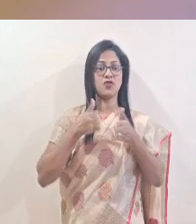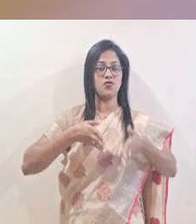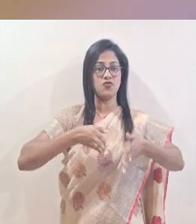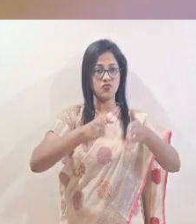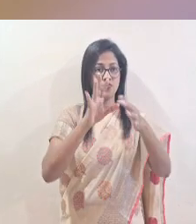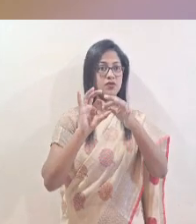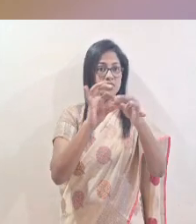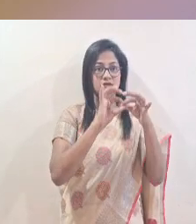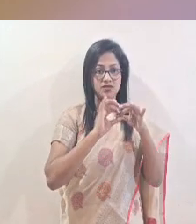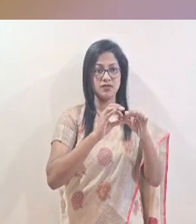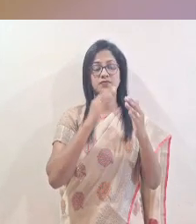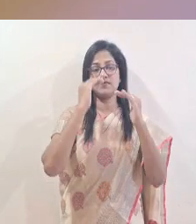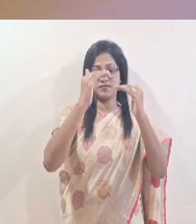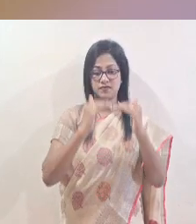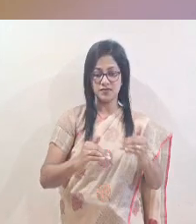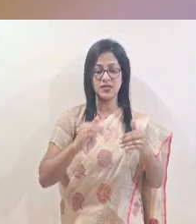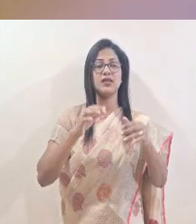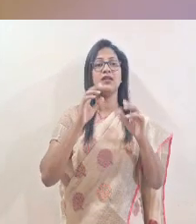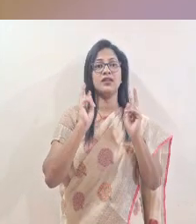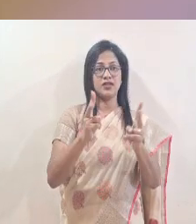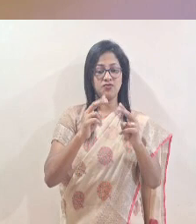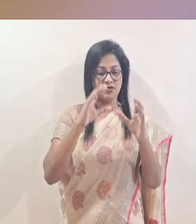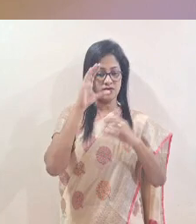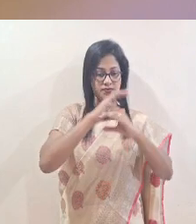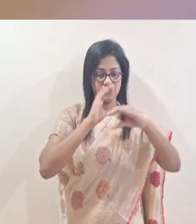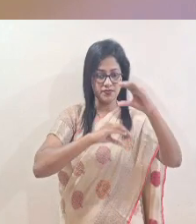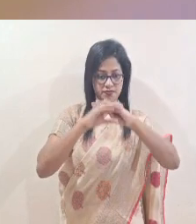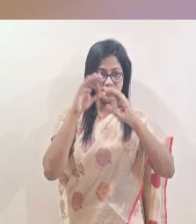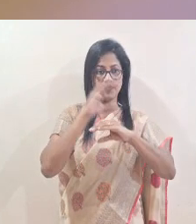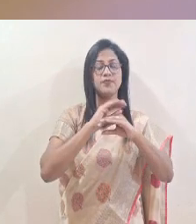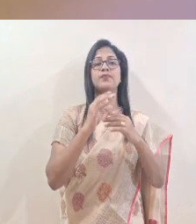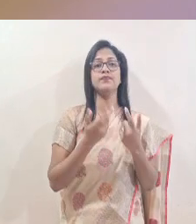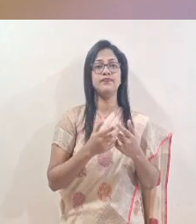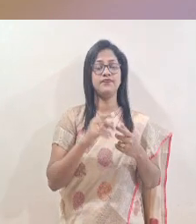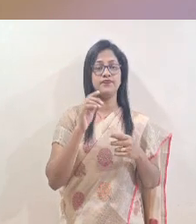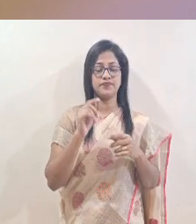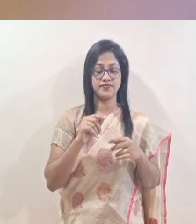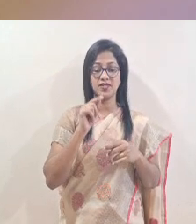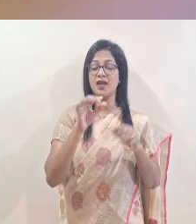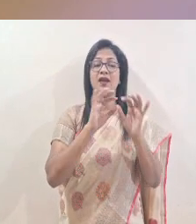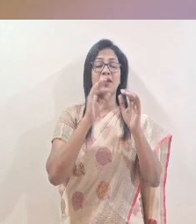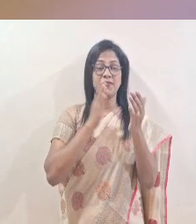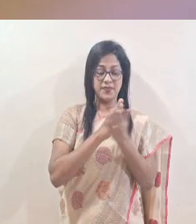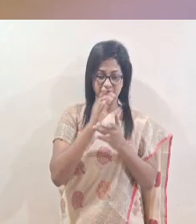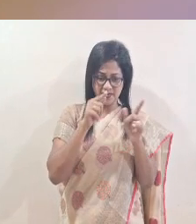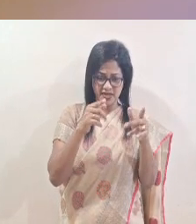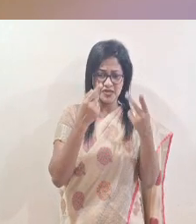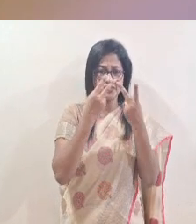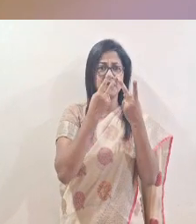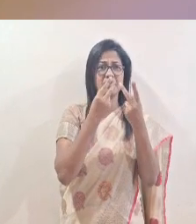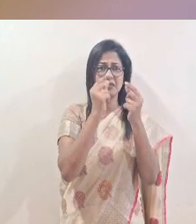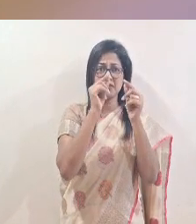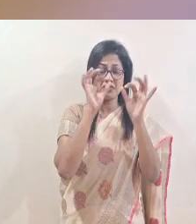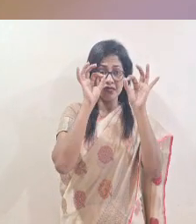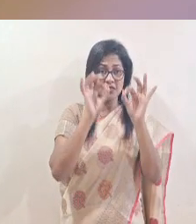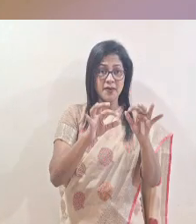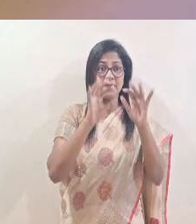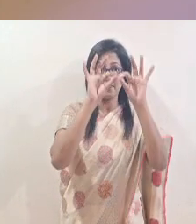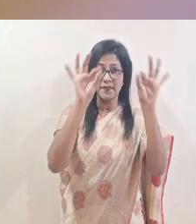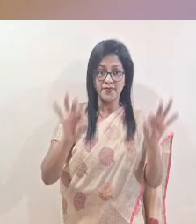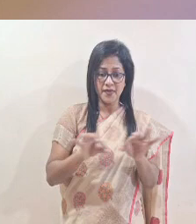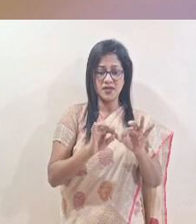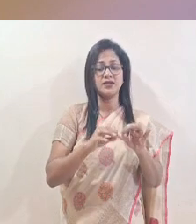patterns: gridiron, ring and radial, irregular blocks, tree and cul-de-sacs. No pattern, irregular means there is no particular defined